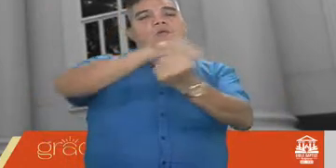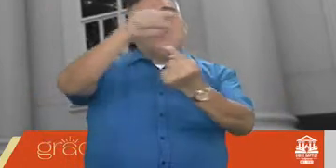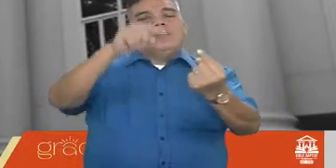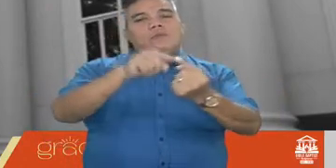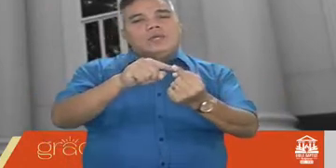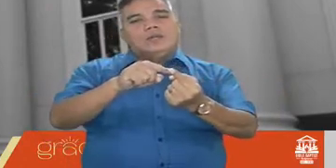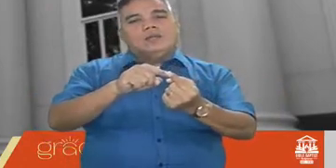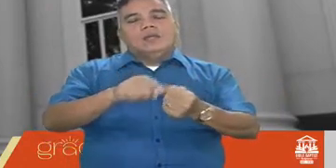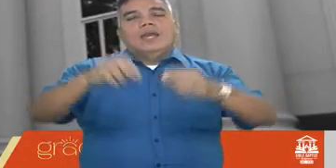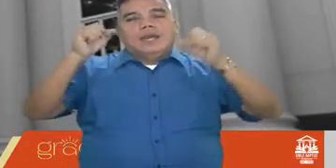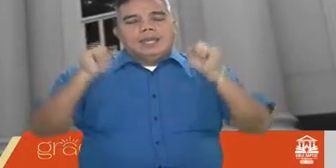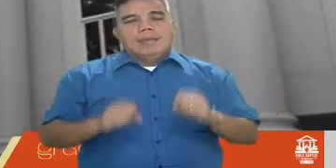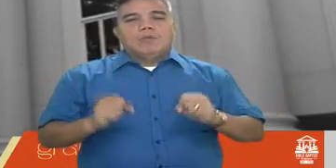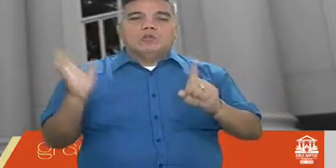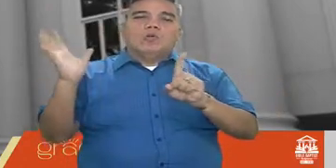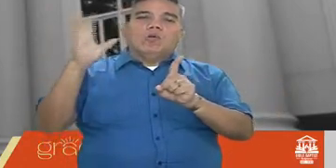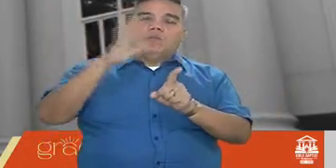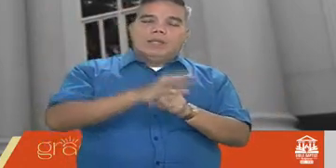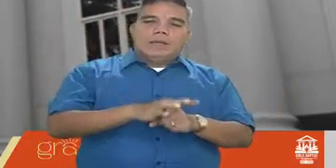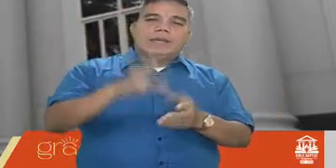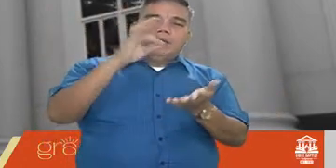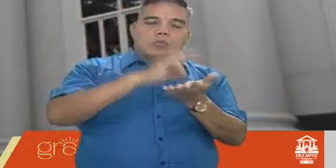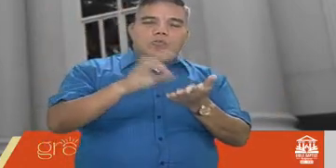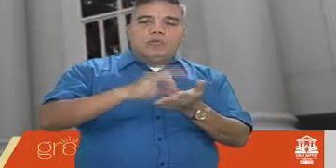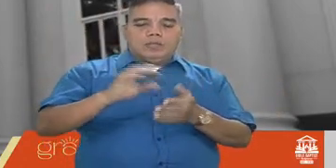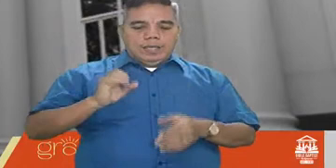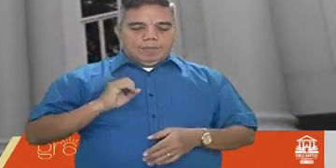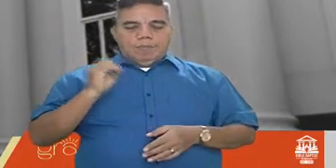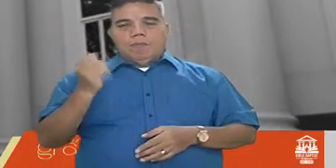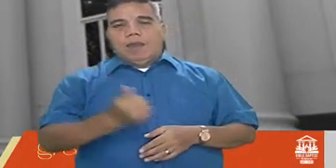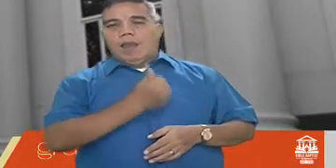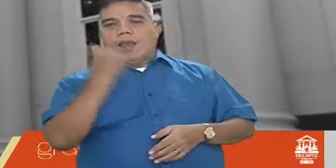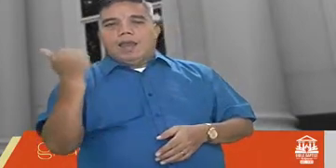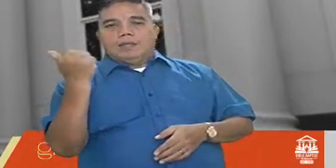when we are able to overcome and to forgive others,